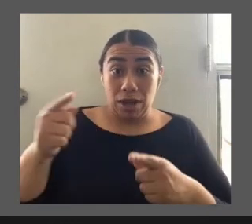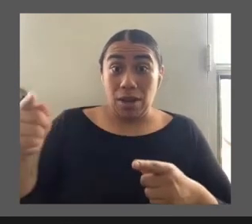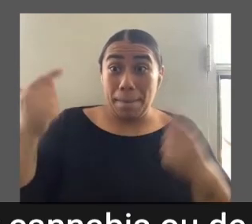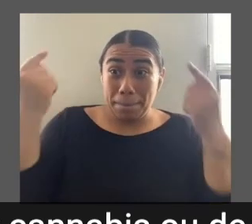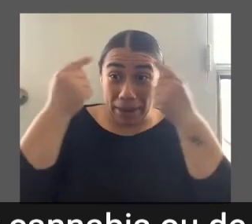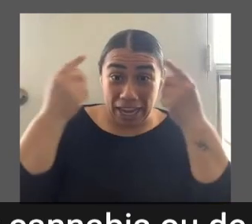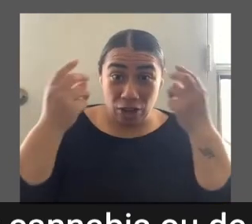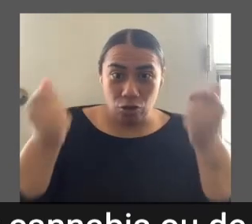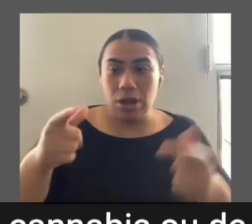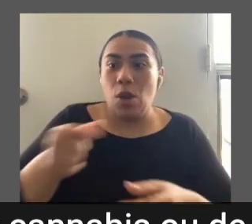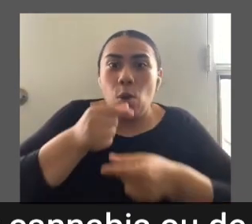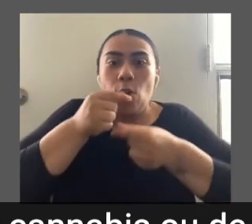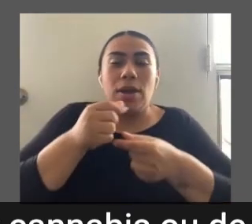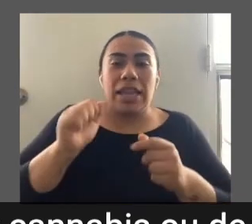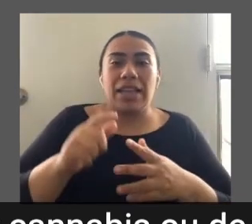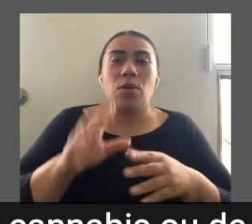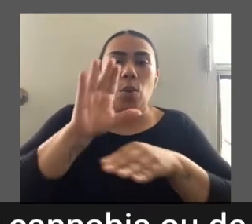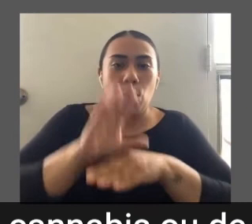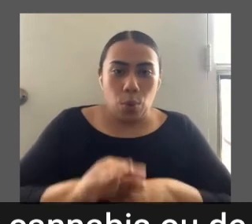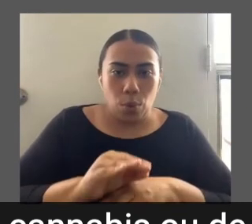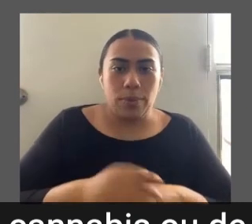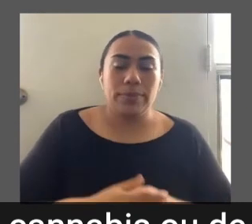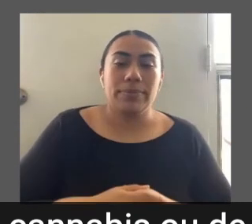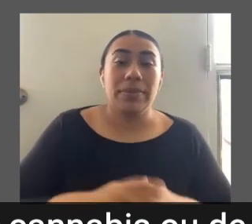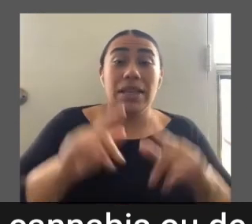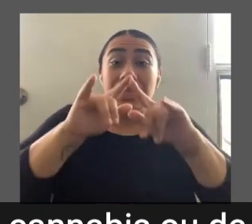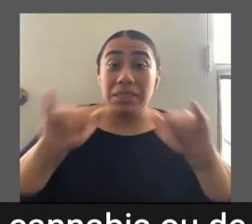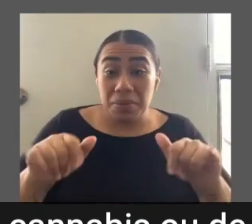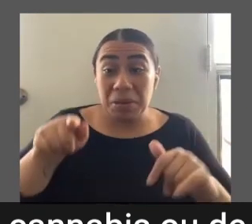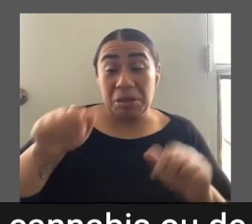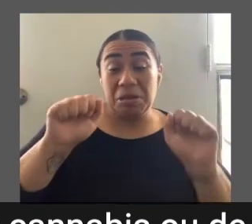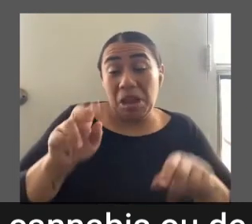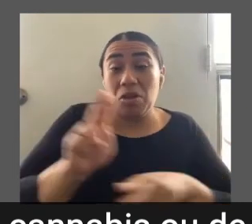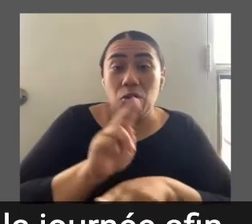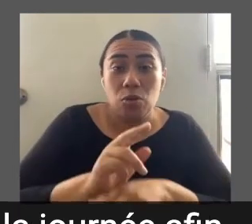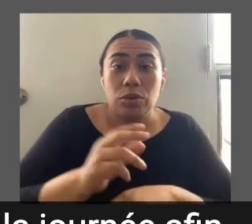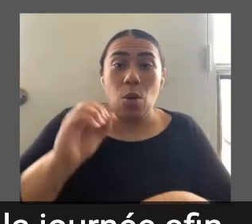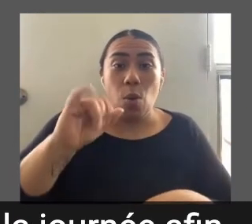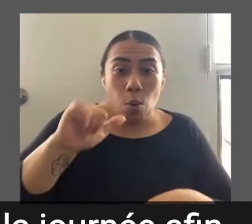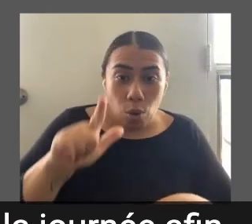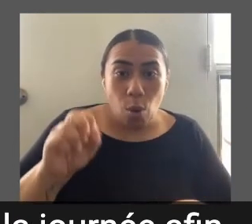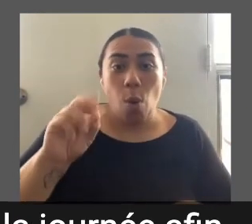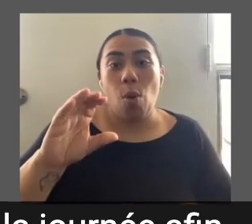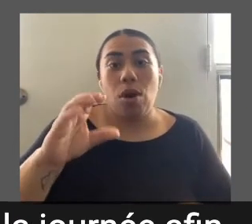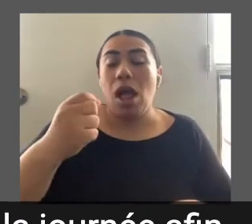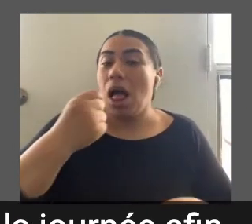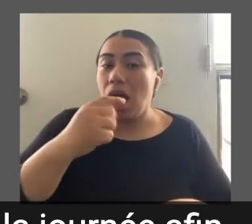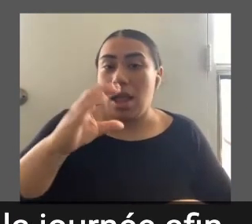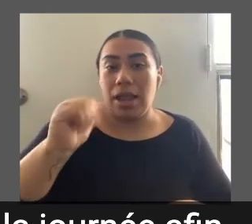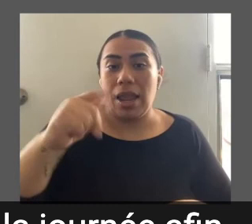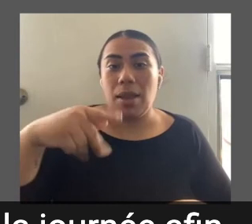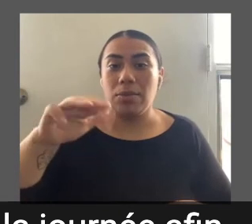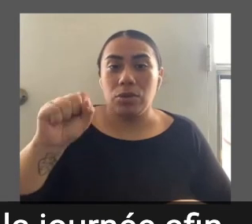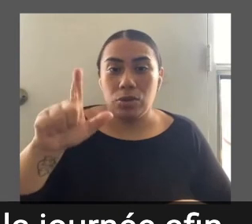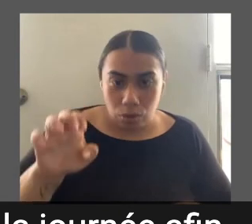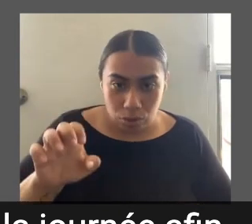pain. Then she can use a dose of cannabis oil or soft gel to maintain pain relief throughout the day so